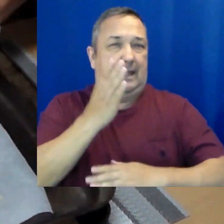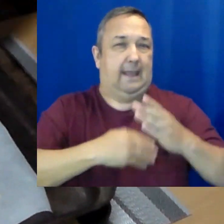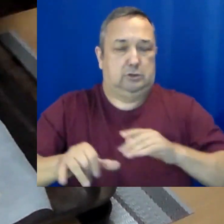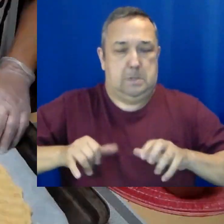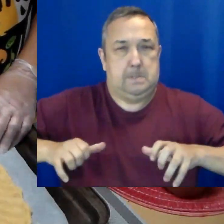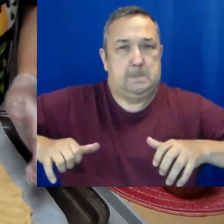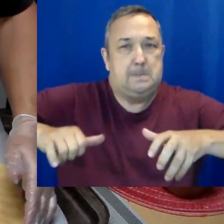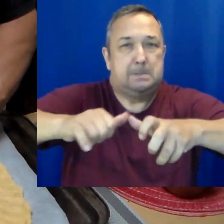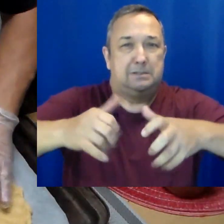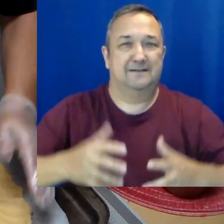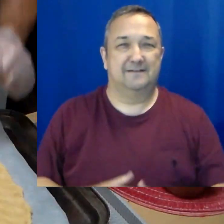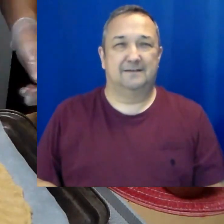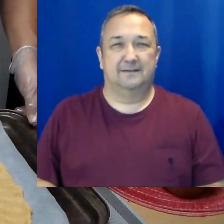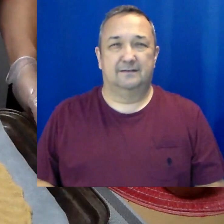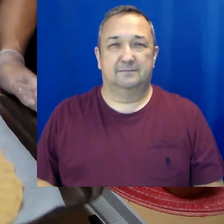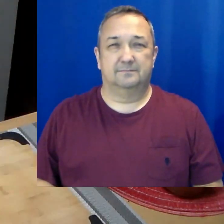shape it out.